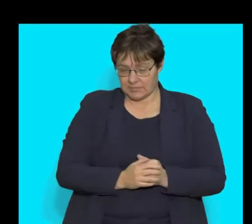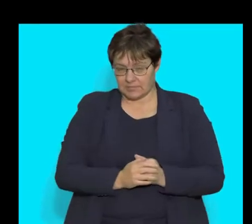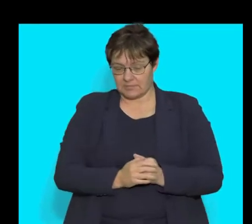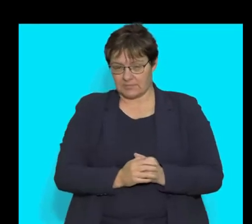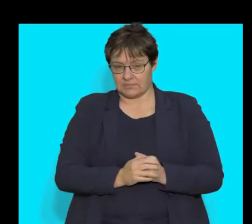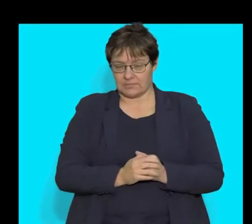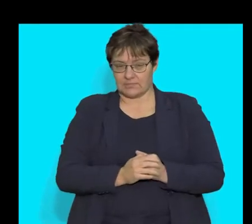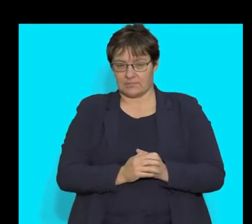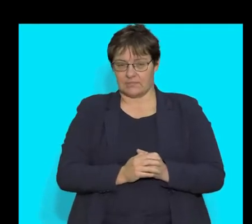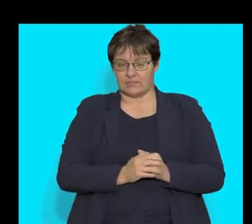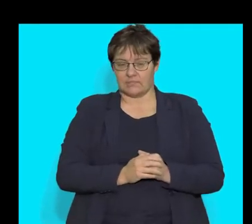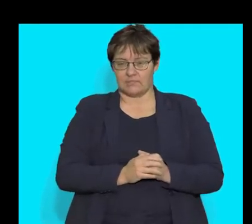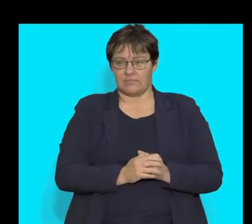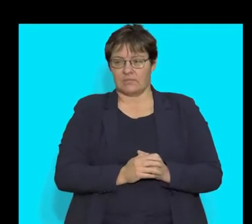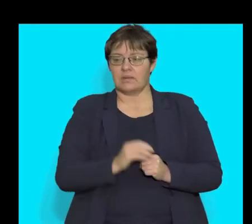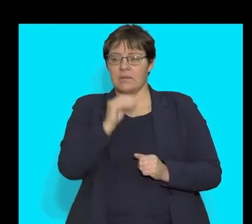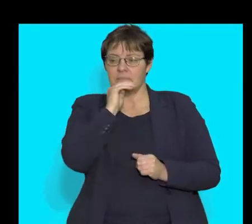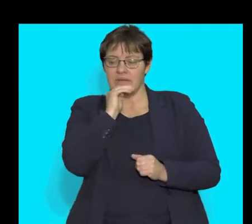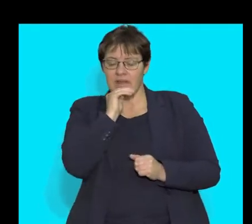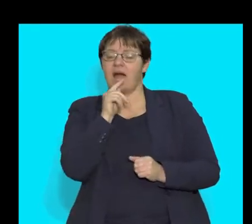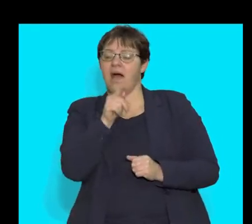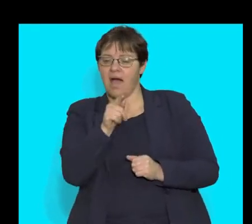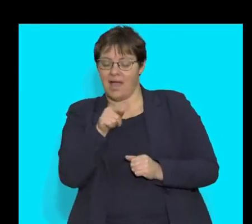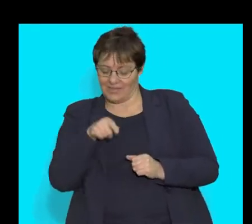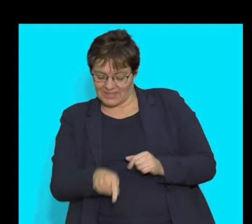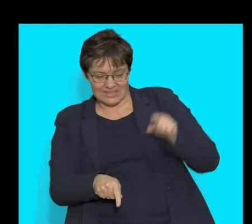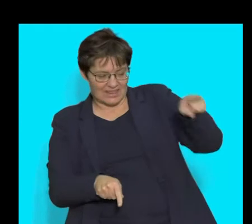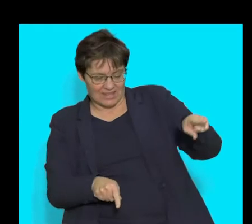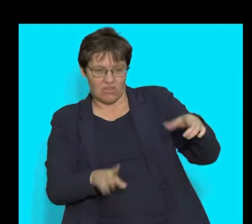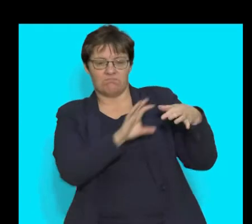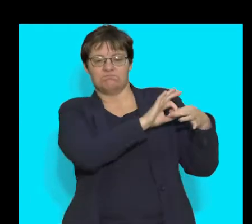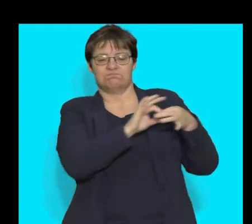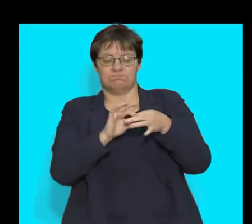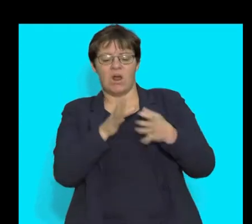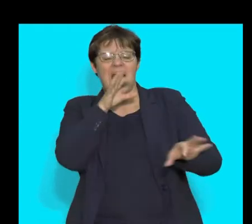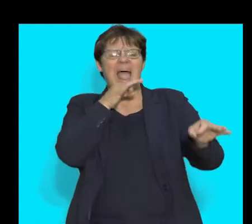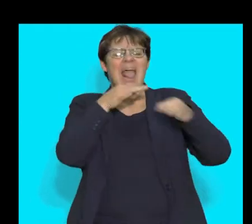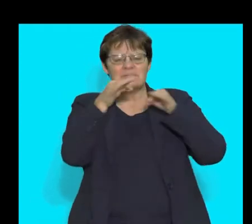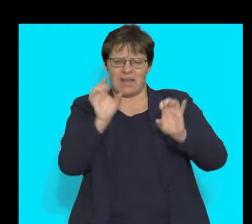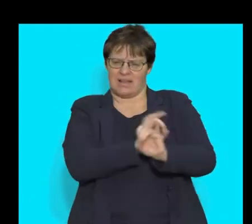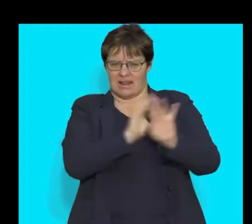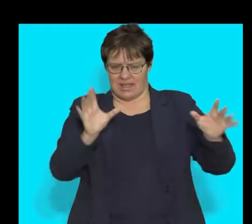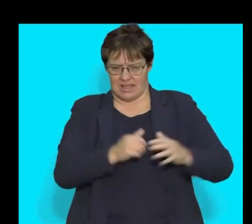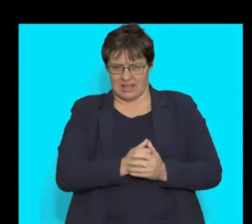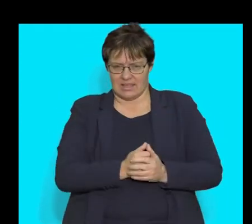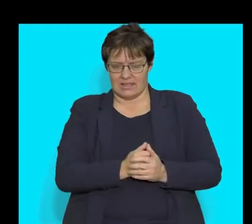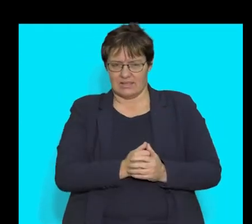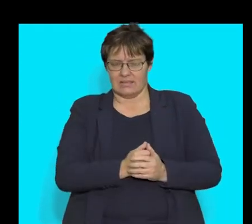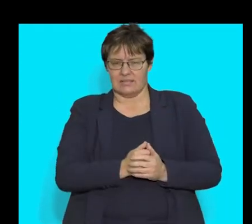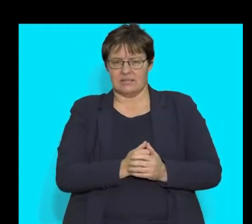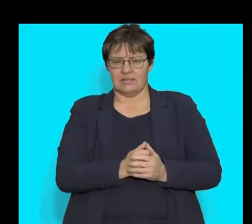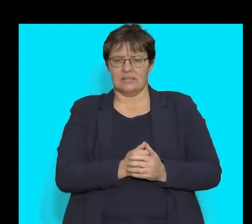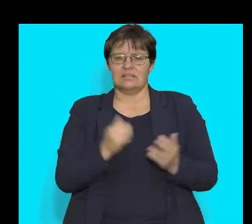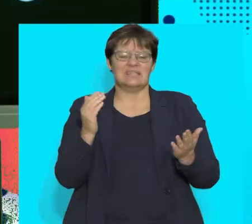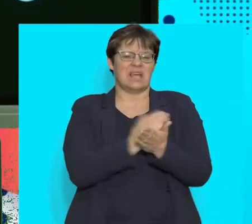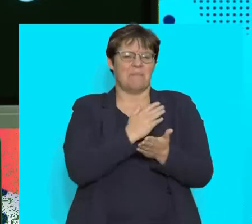And it will relate your variables to each other and describe them in detail. Now, some people are quite